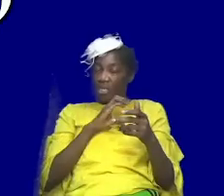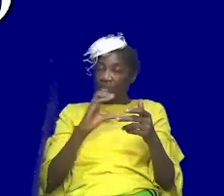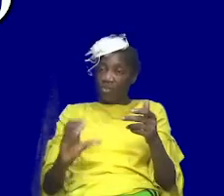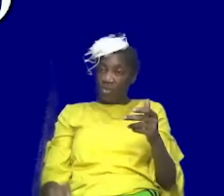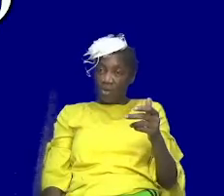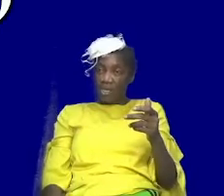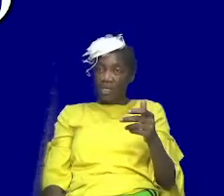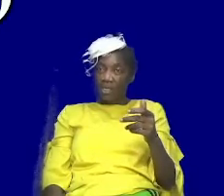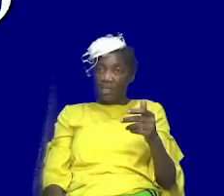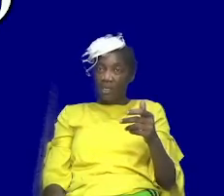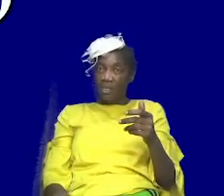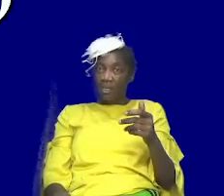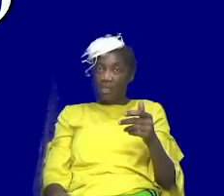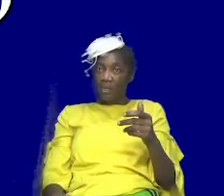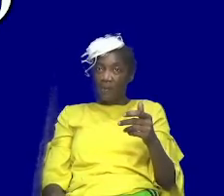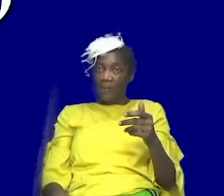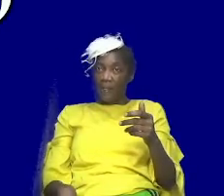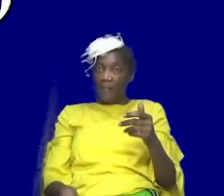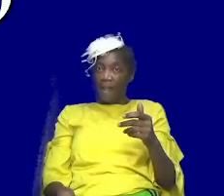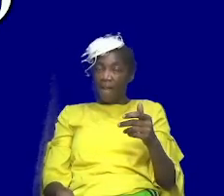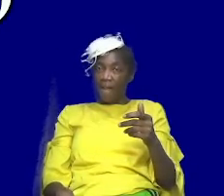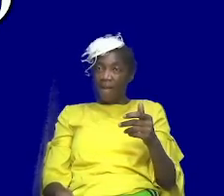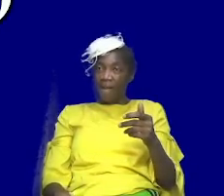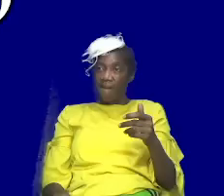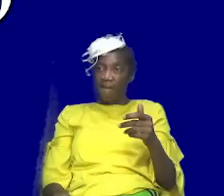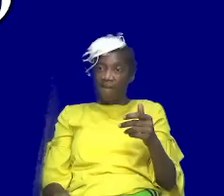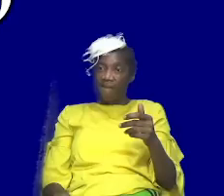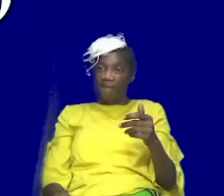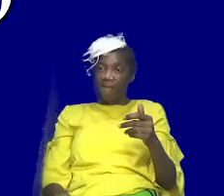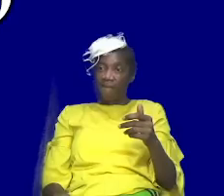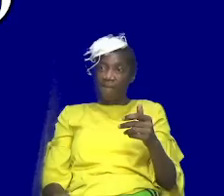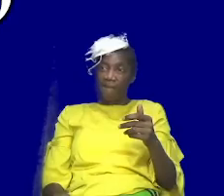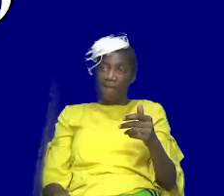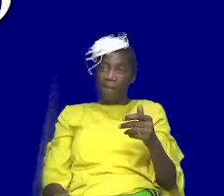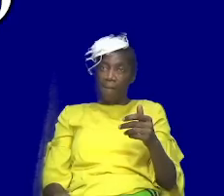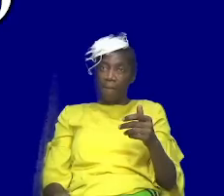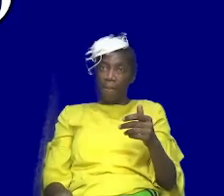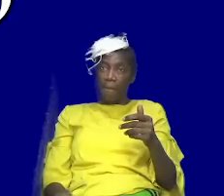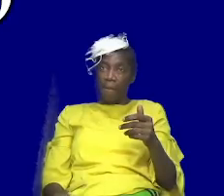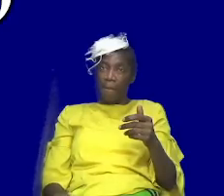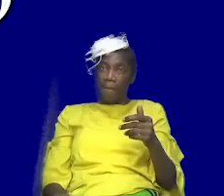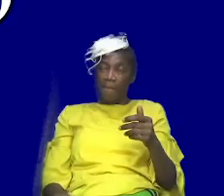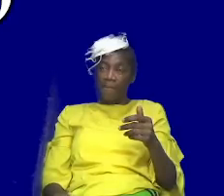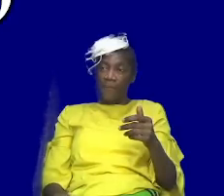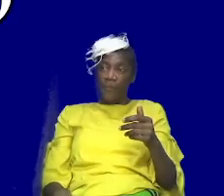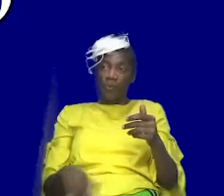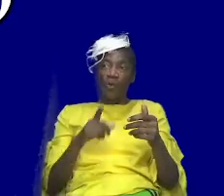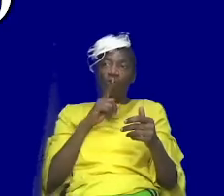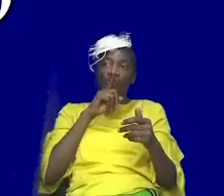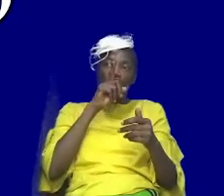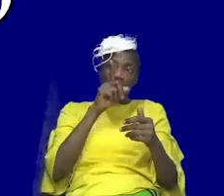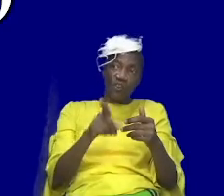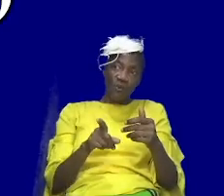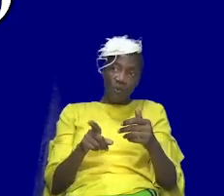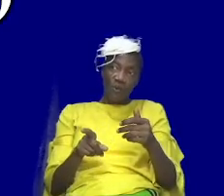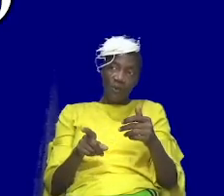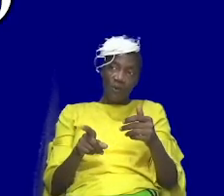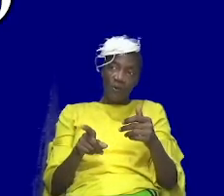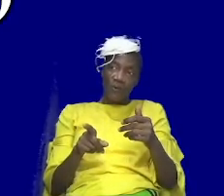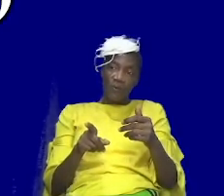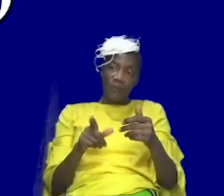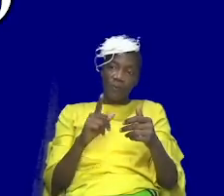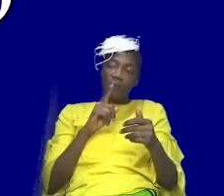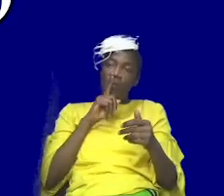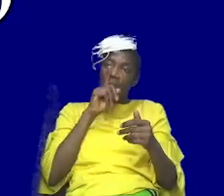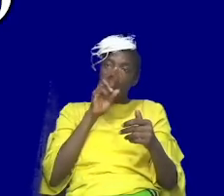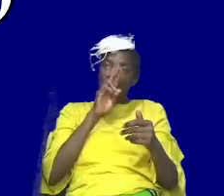that. All right. So the foundation is sure, secure, solid, expensive. So we must make sure that we're